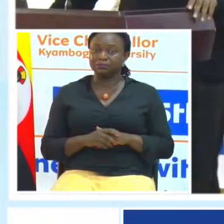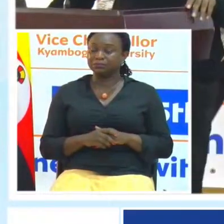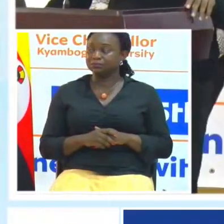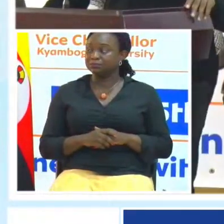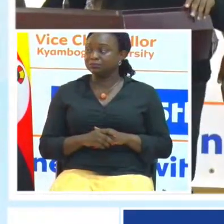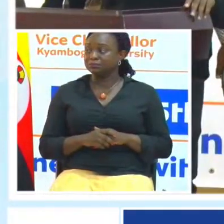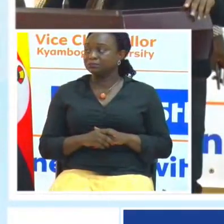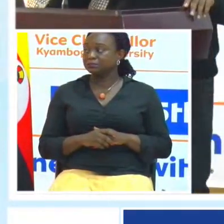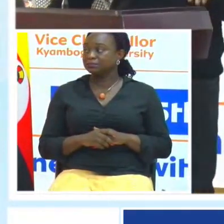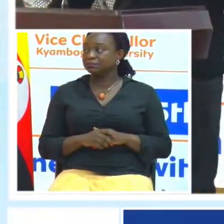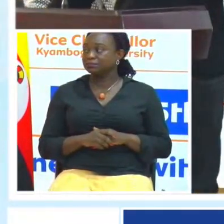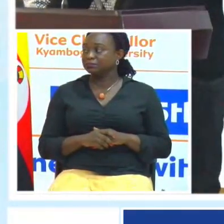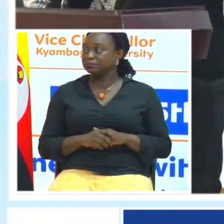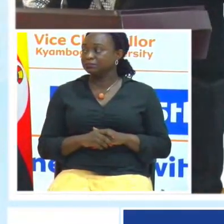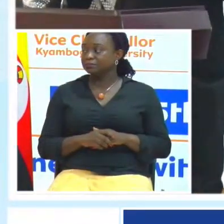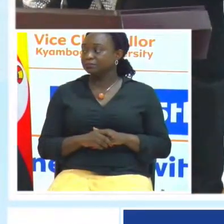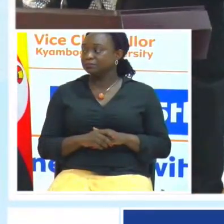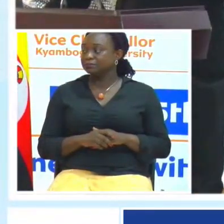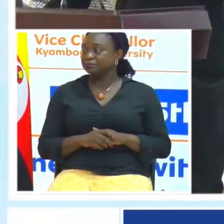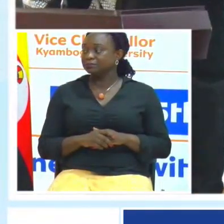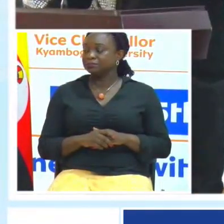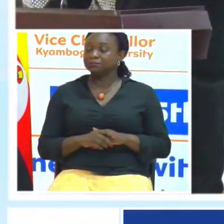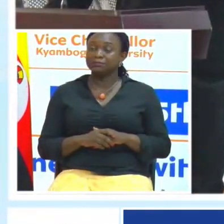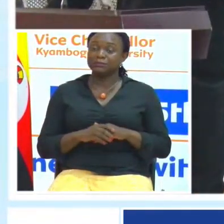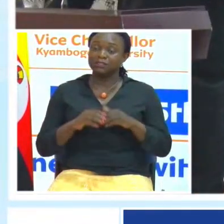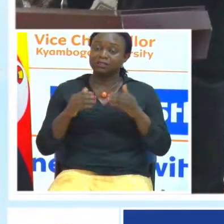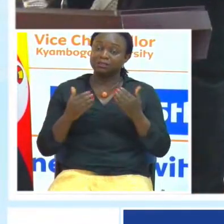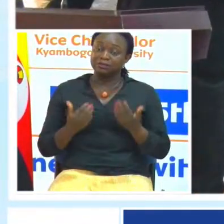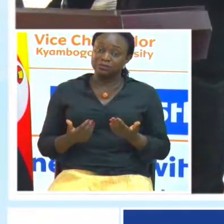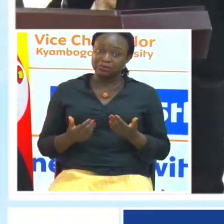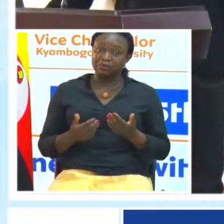there are students studying from Kyambogo University,